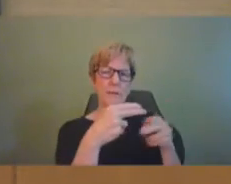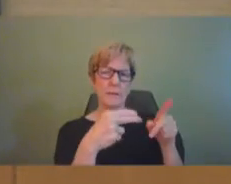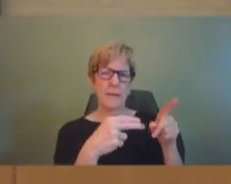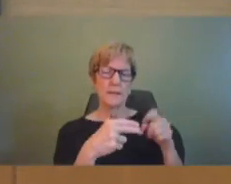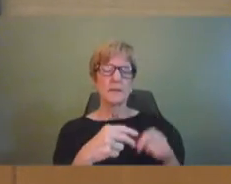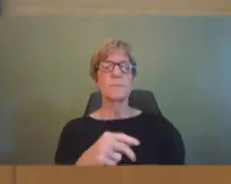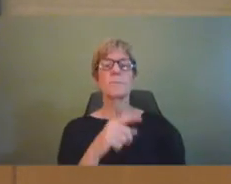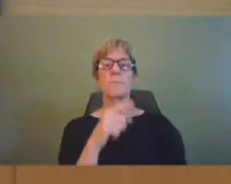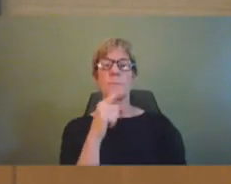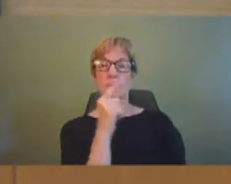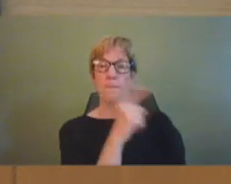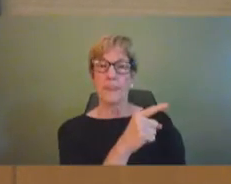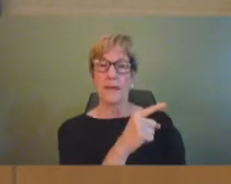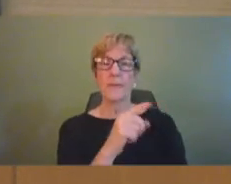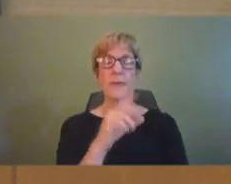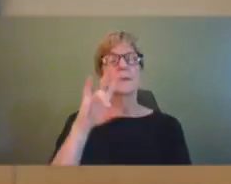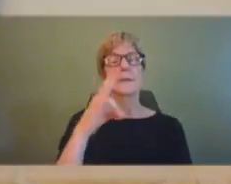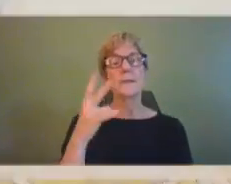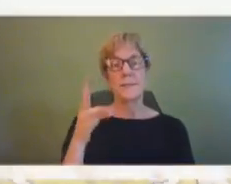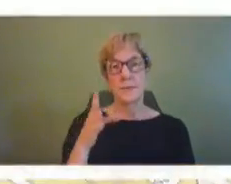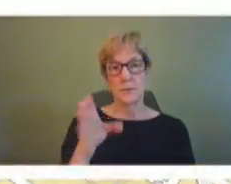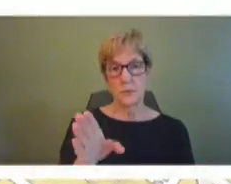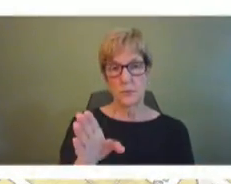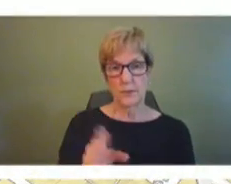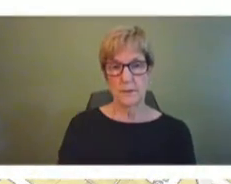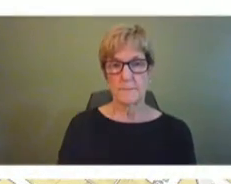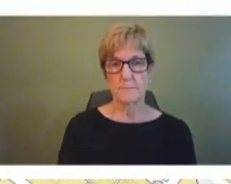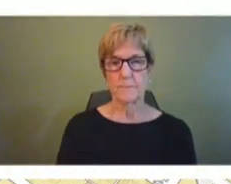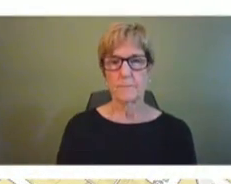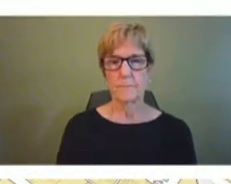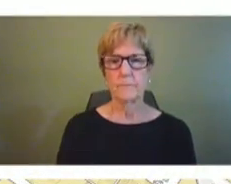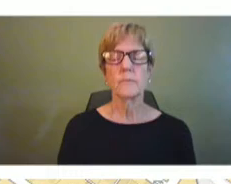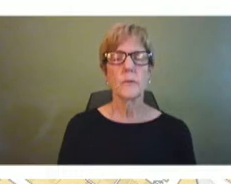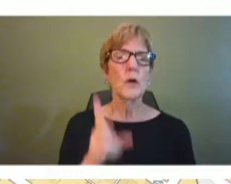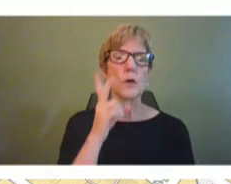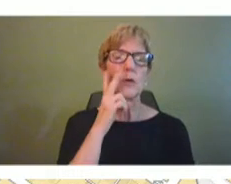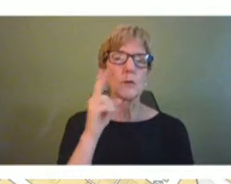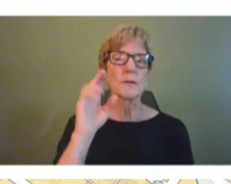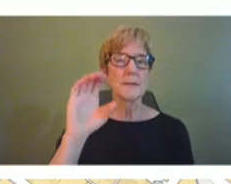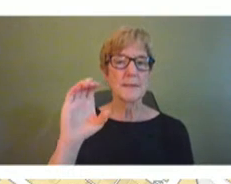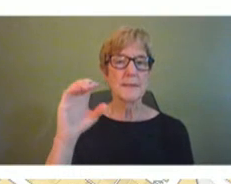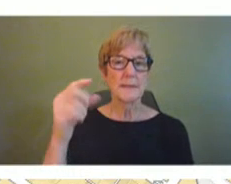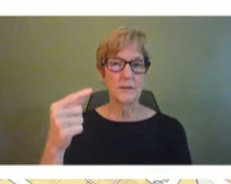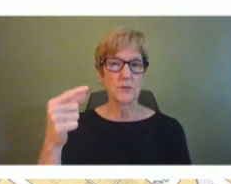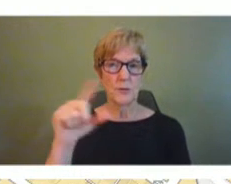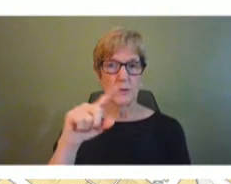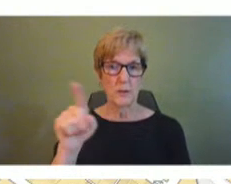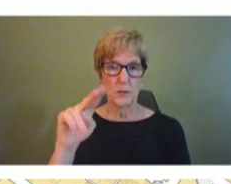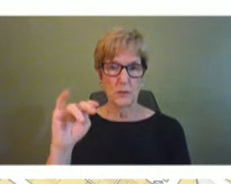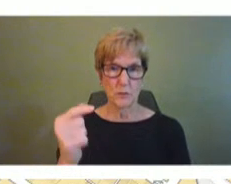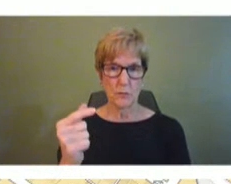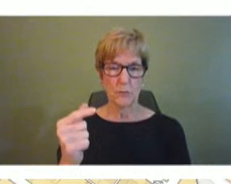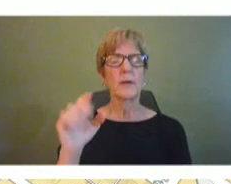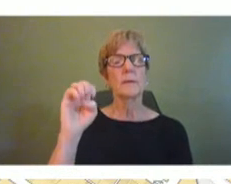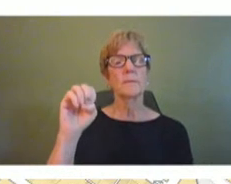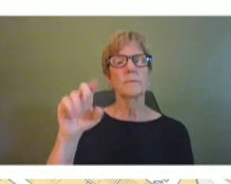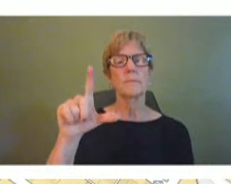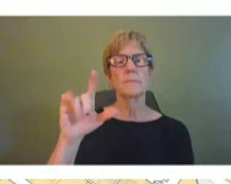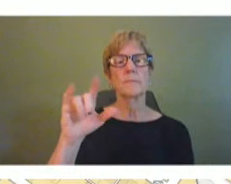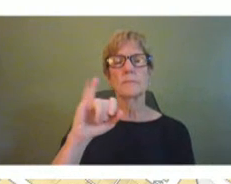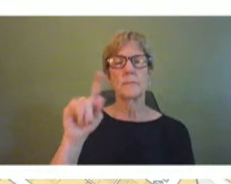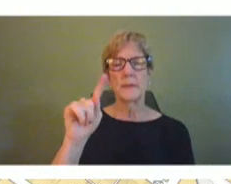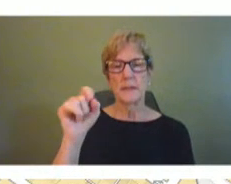7th Street um and you can see the CG zoning this is in in Elizabeth this is a